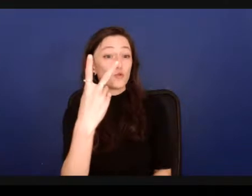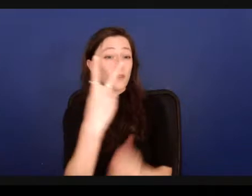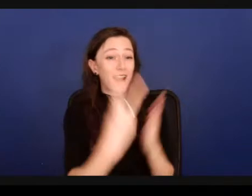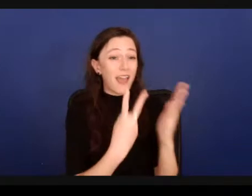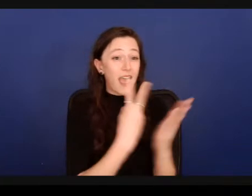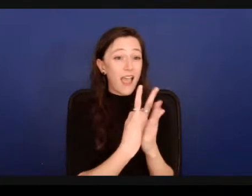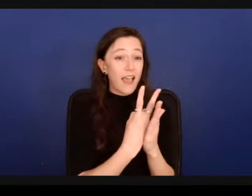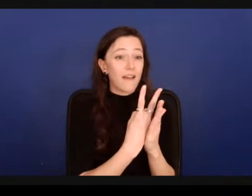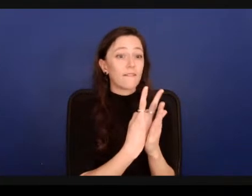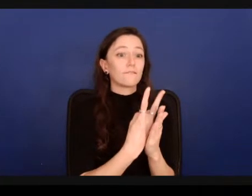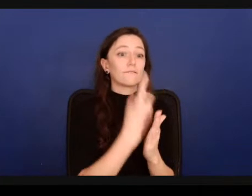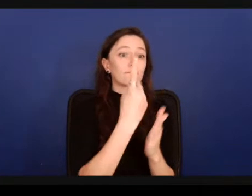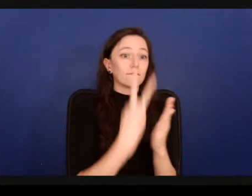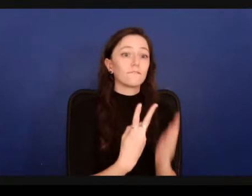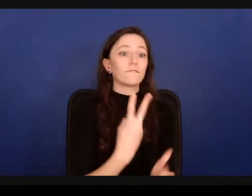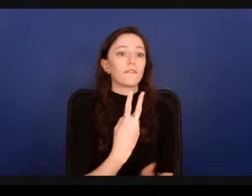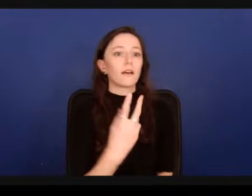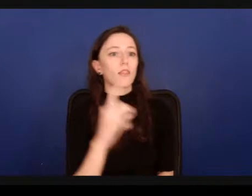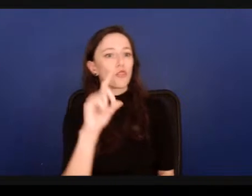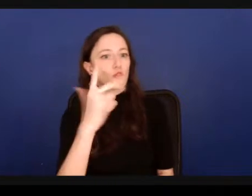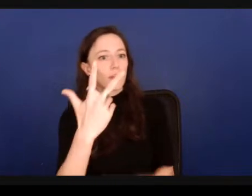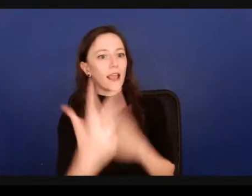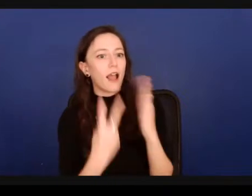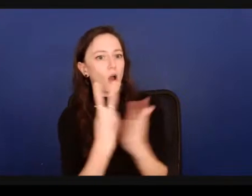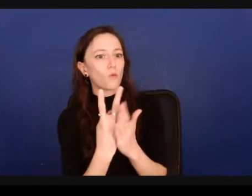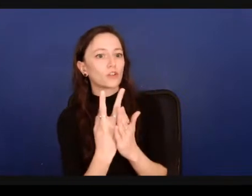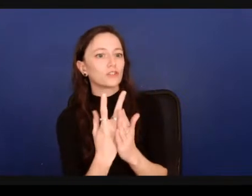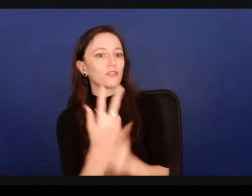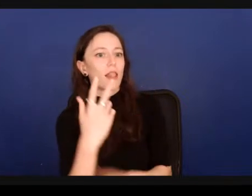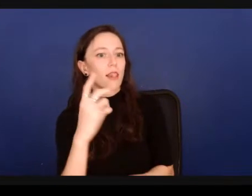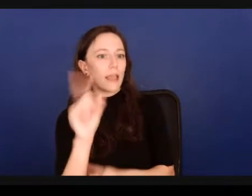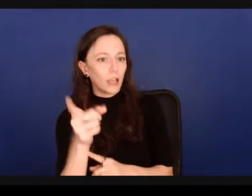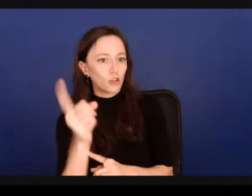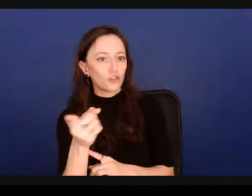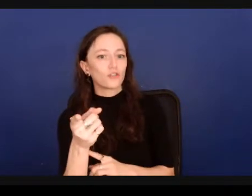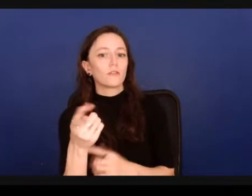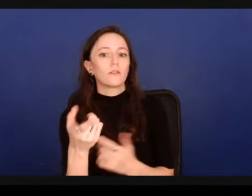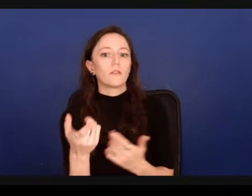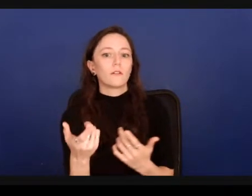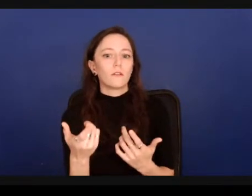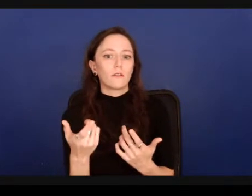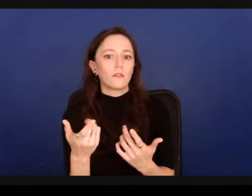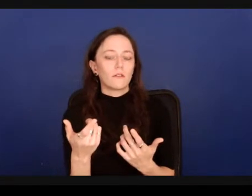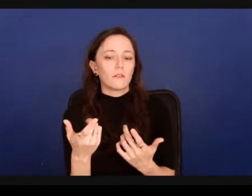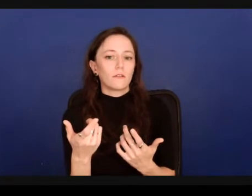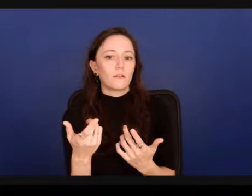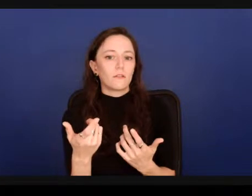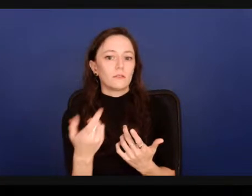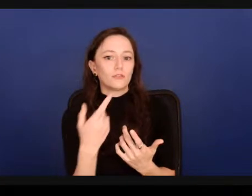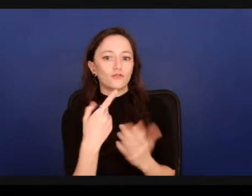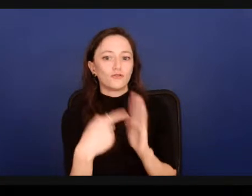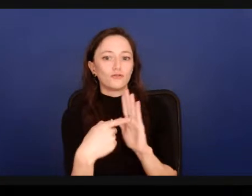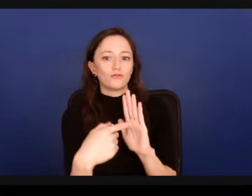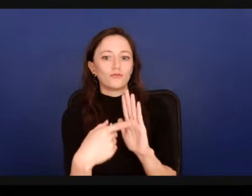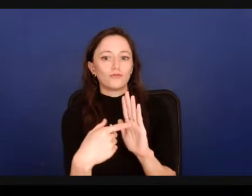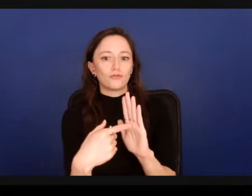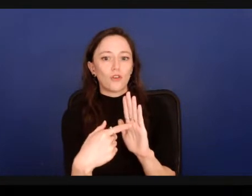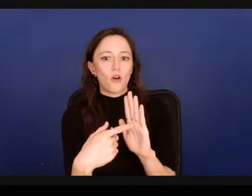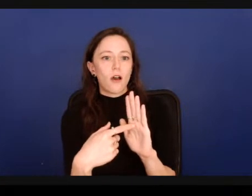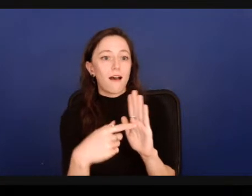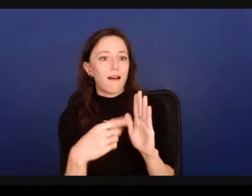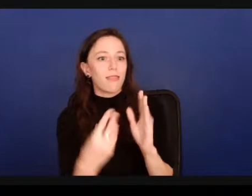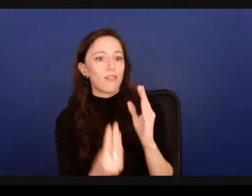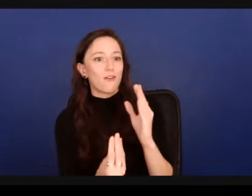later, in the Kau Desert. The fountains reached 130 feet high, with